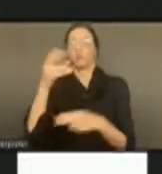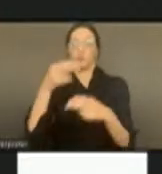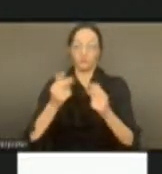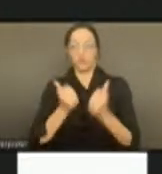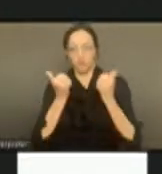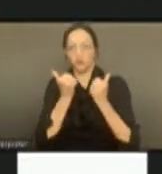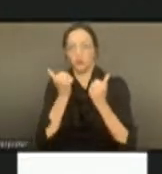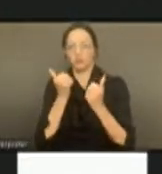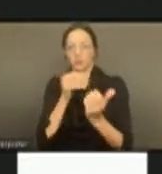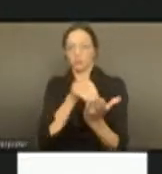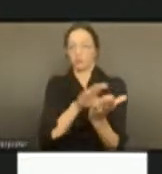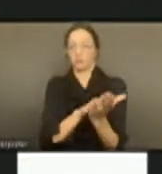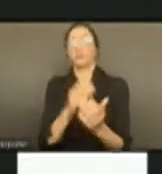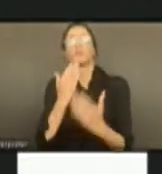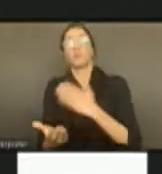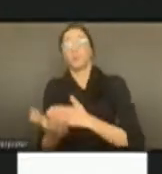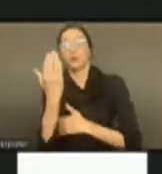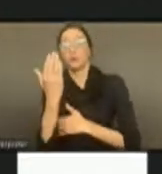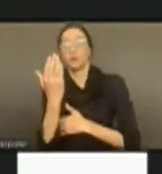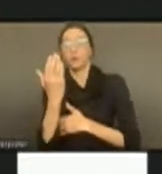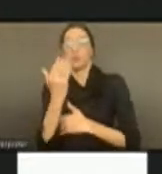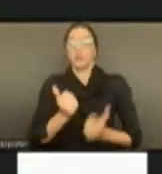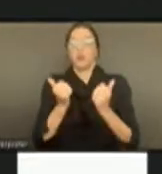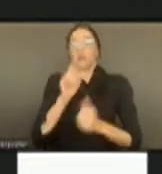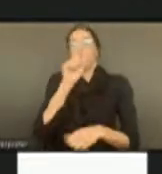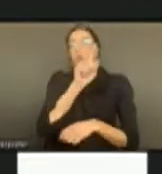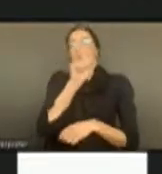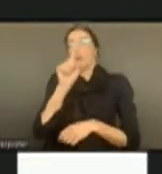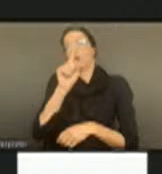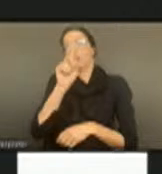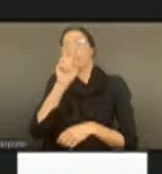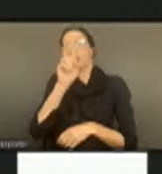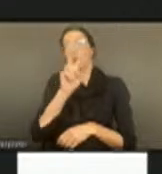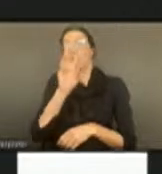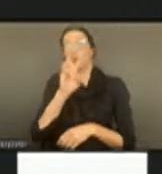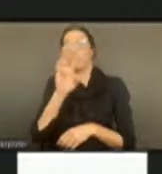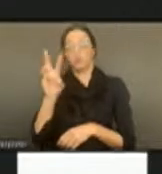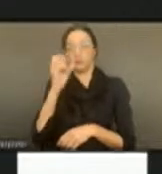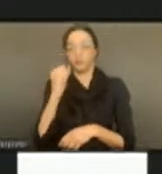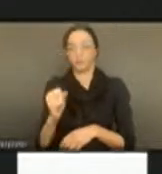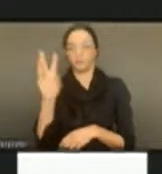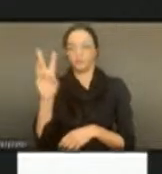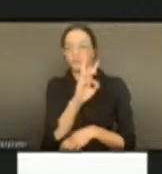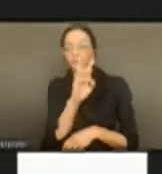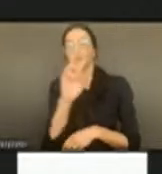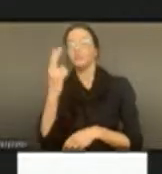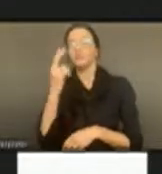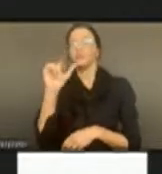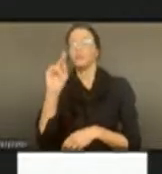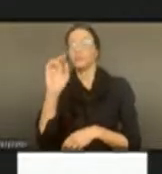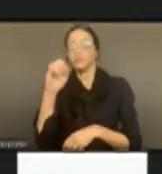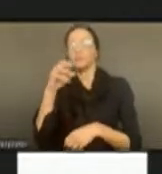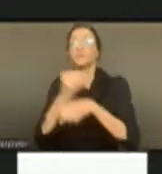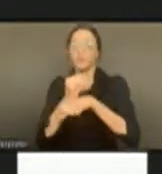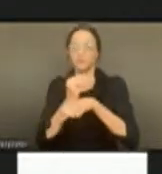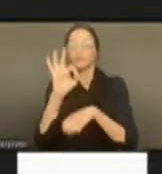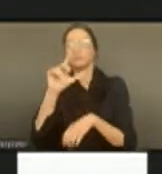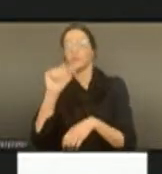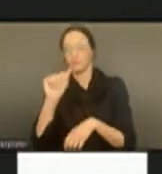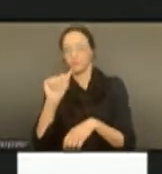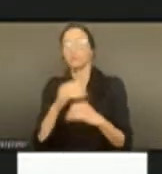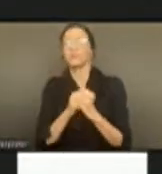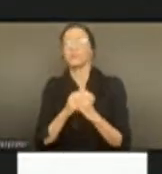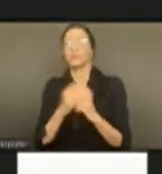Patty Abril, 11226 Southwest 62nd Lane, Miami, Florida, 33173. I am here representing